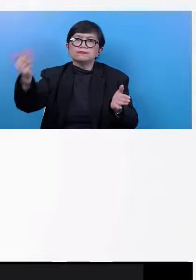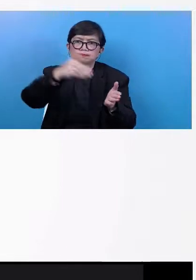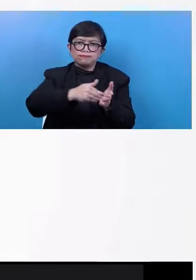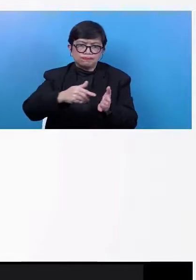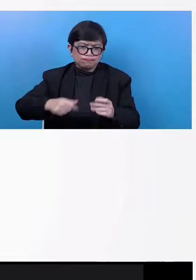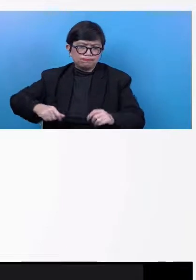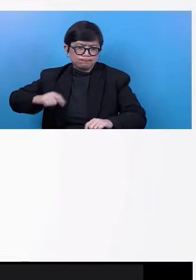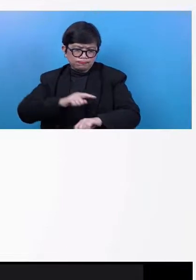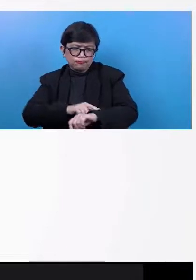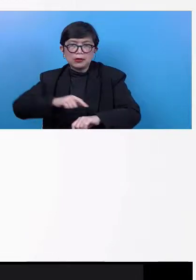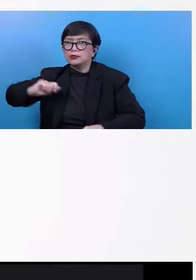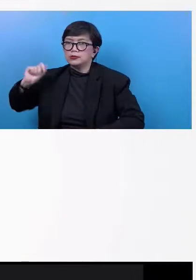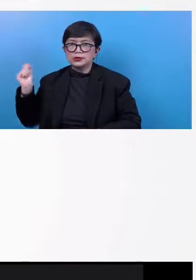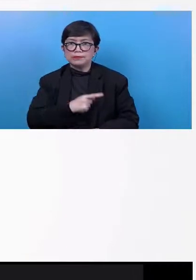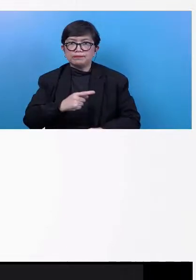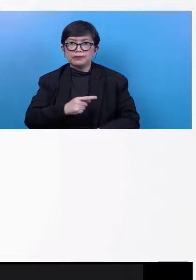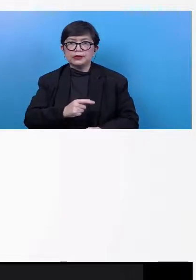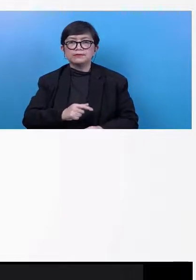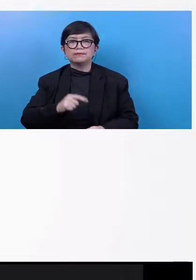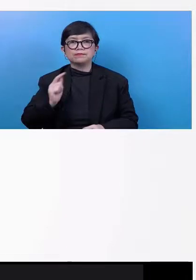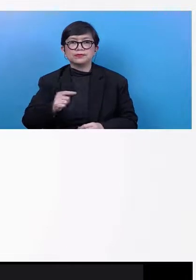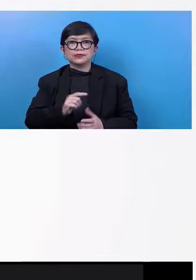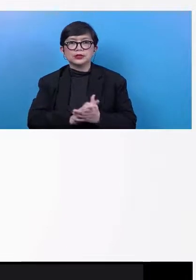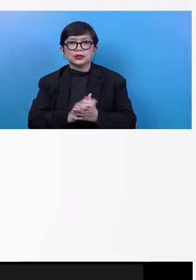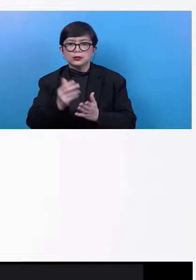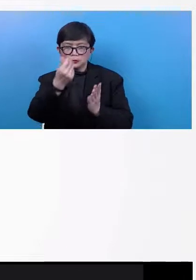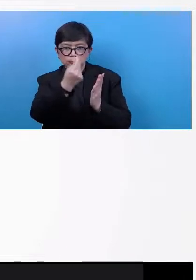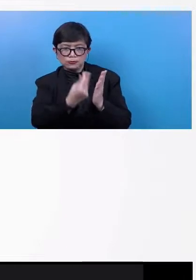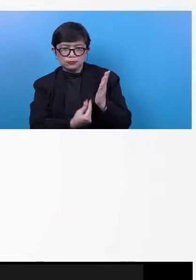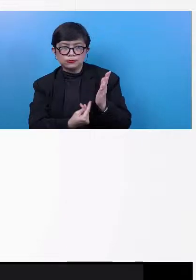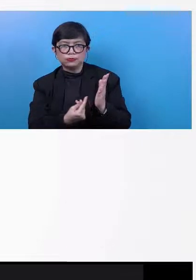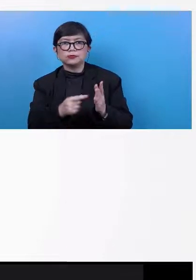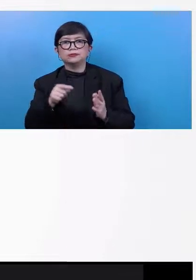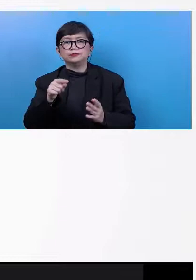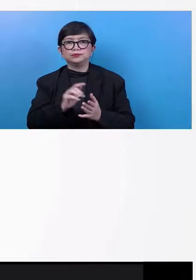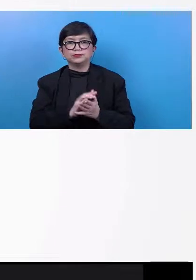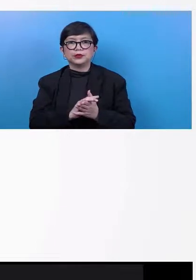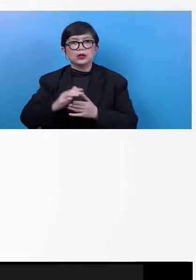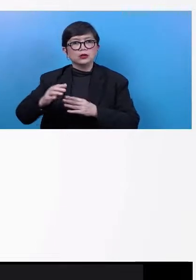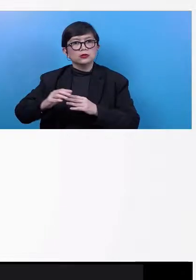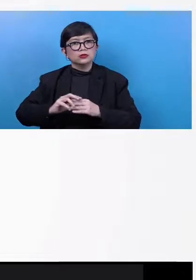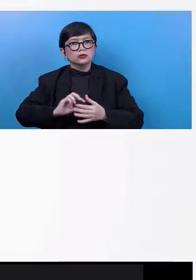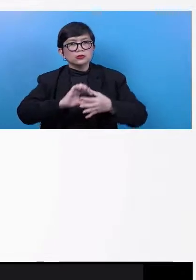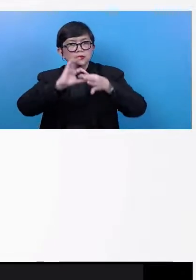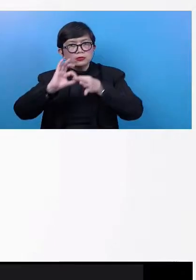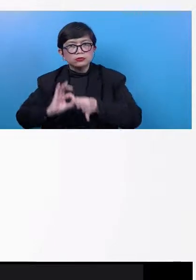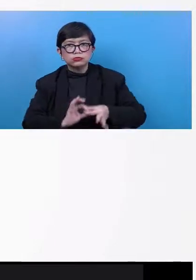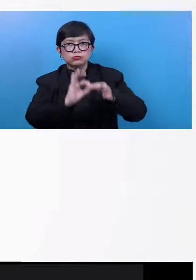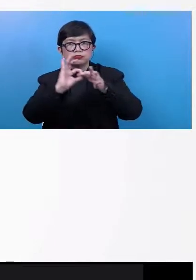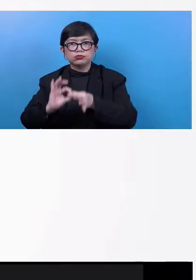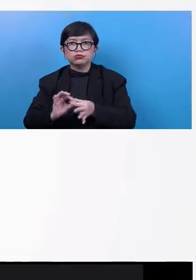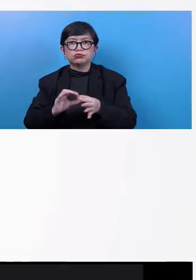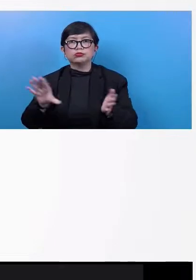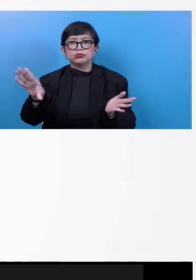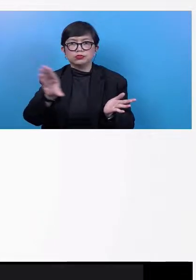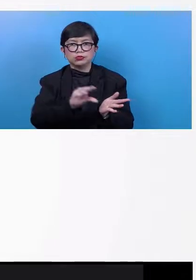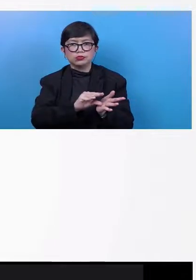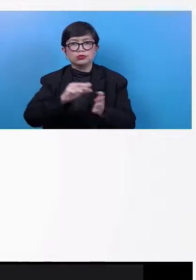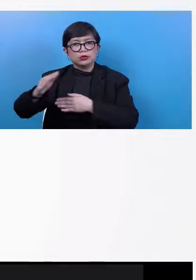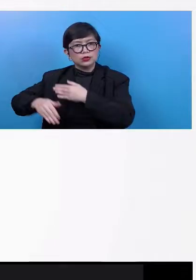evidence. We must also work with private investment to de-risk these recovery